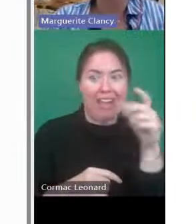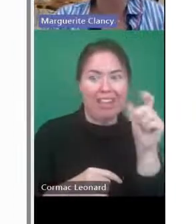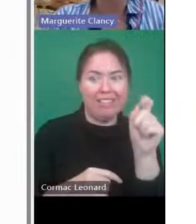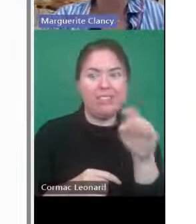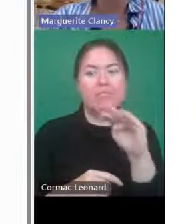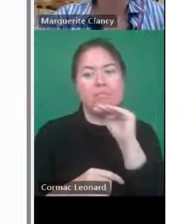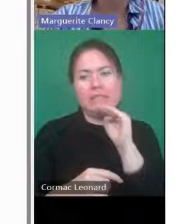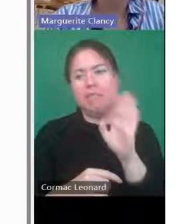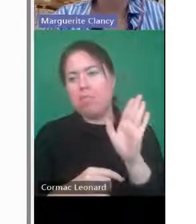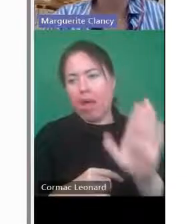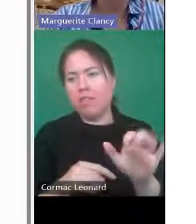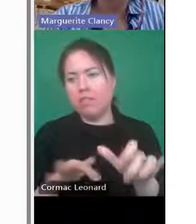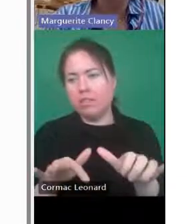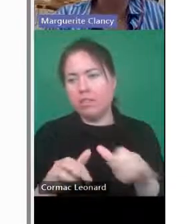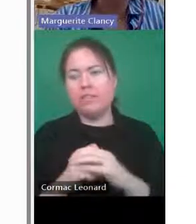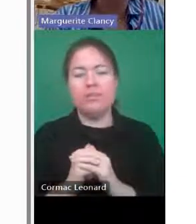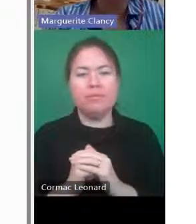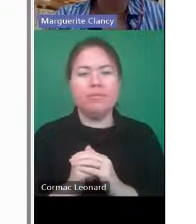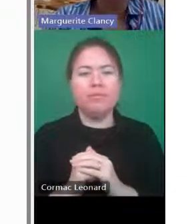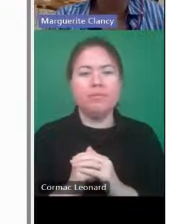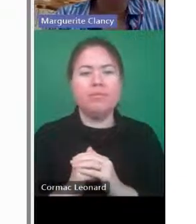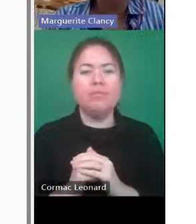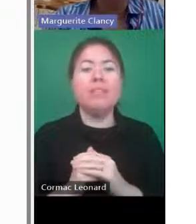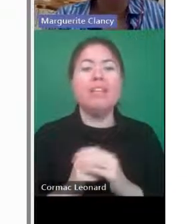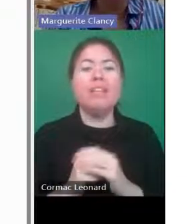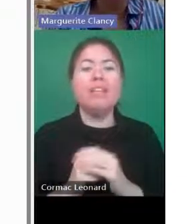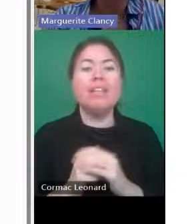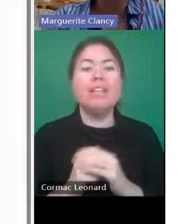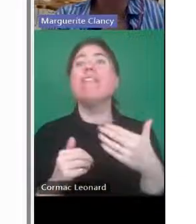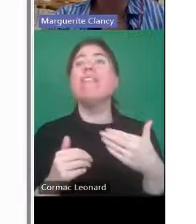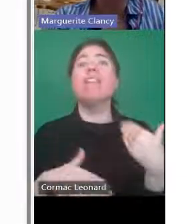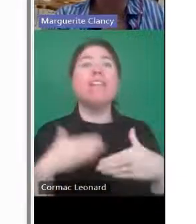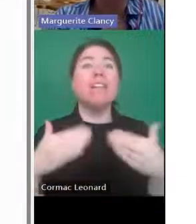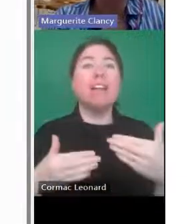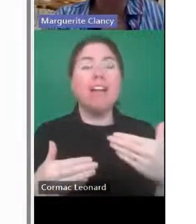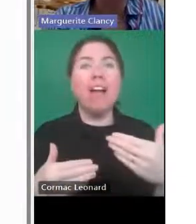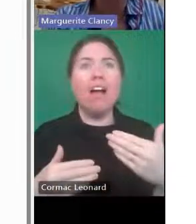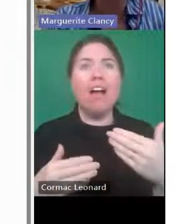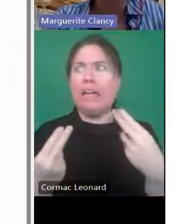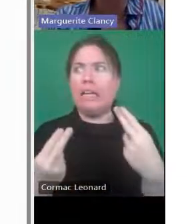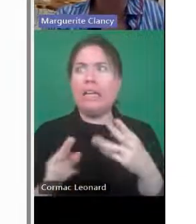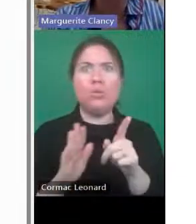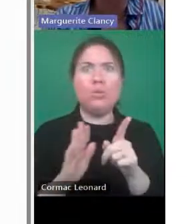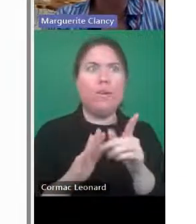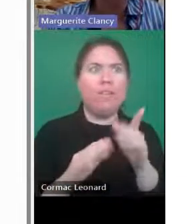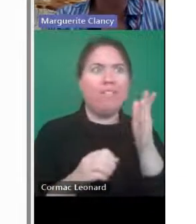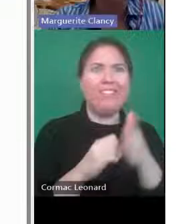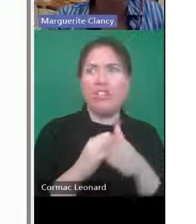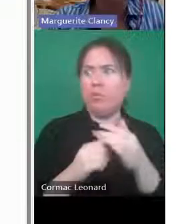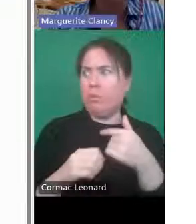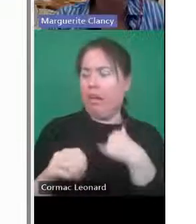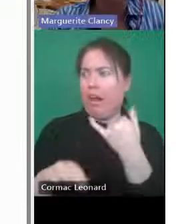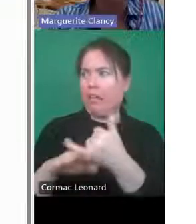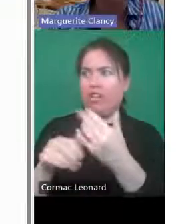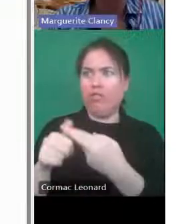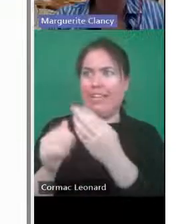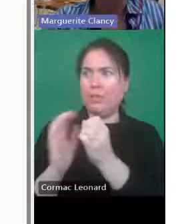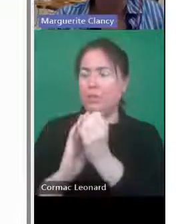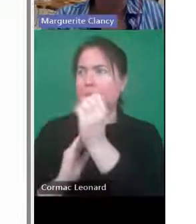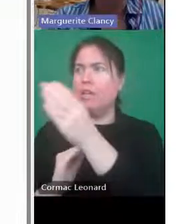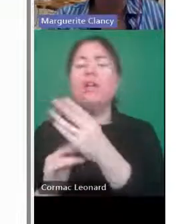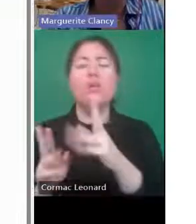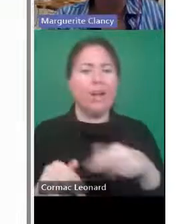field that you can save for later. So at any stage during the process, you can save